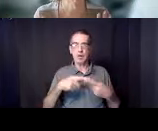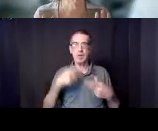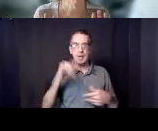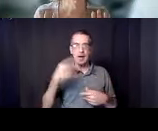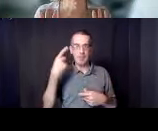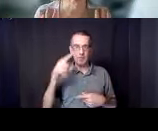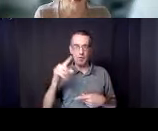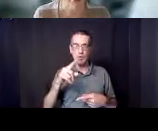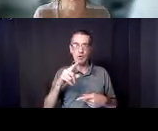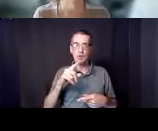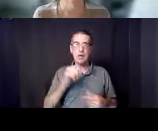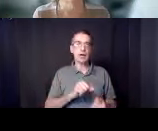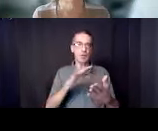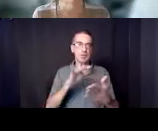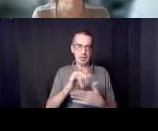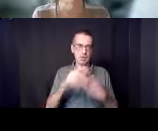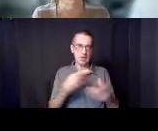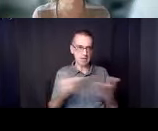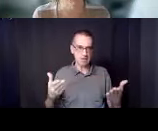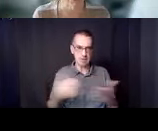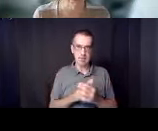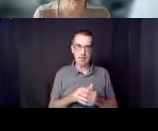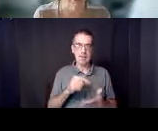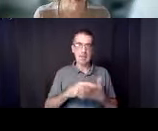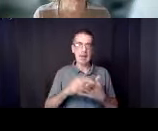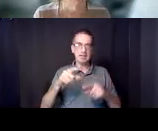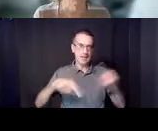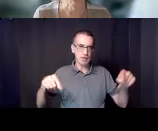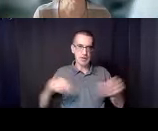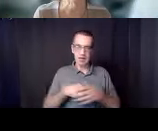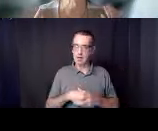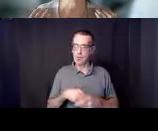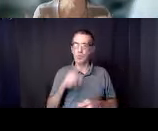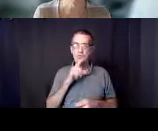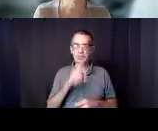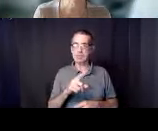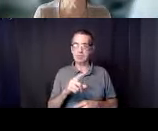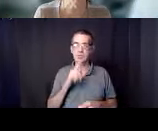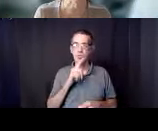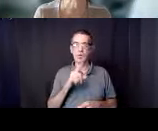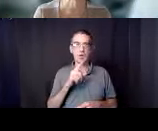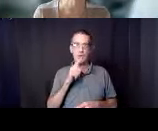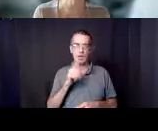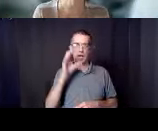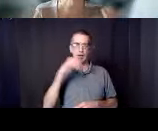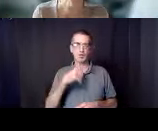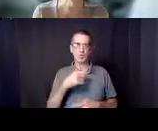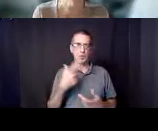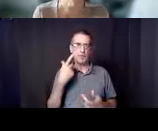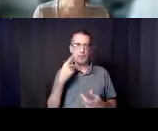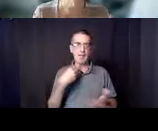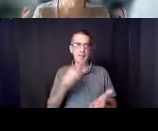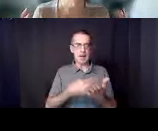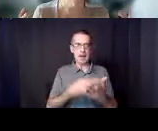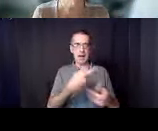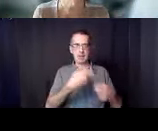for addressing those adversities, which is just very unusual for there to be money that